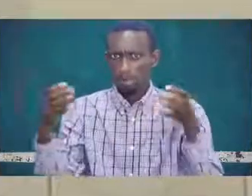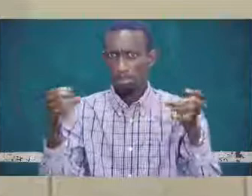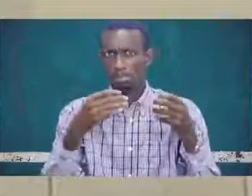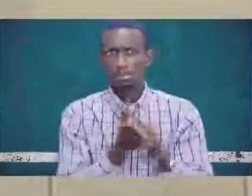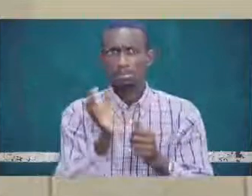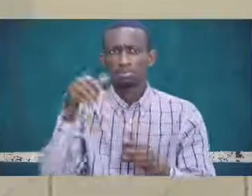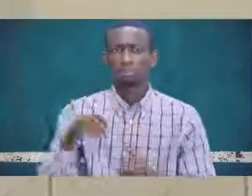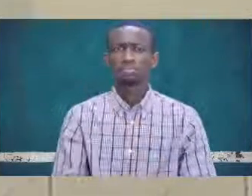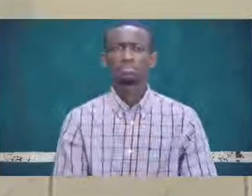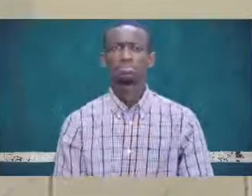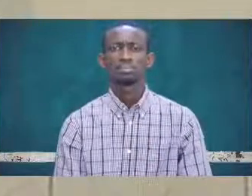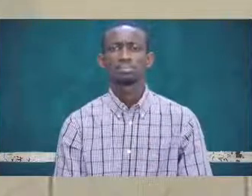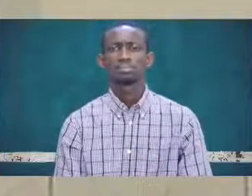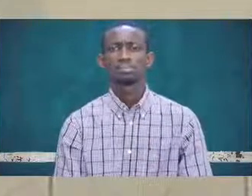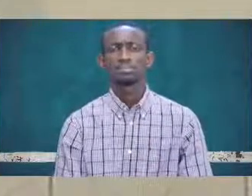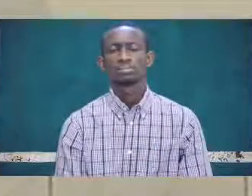Components